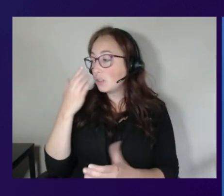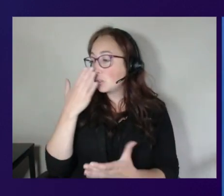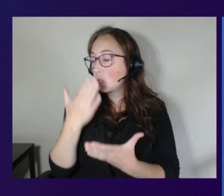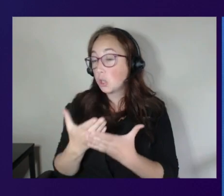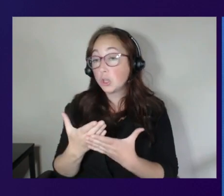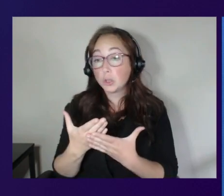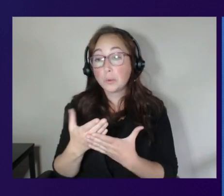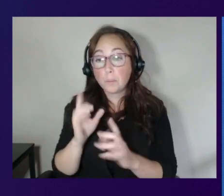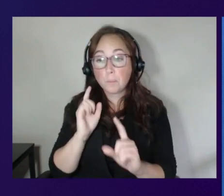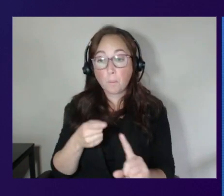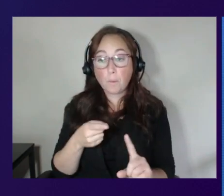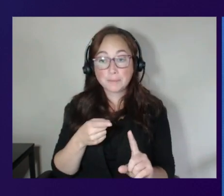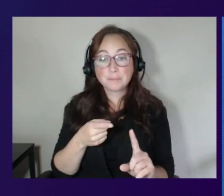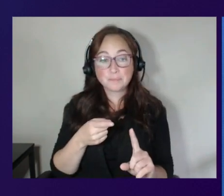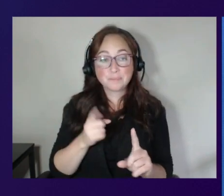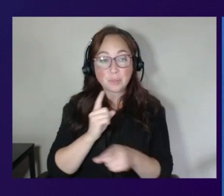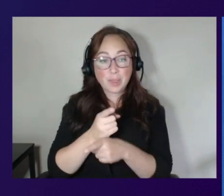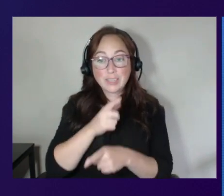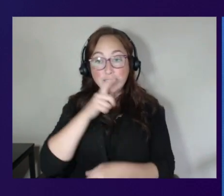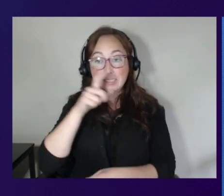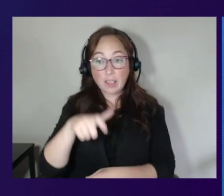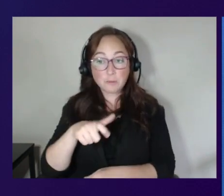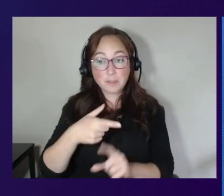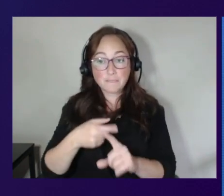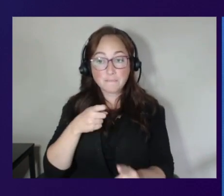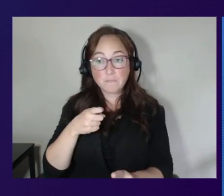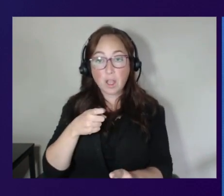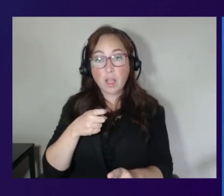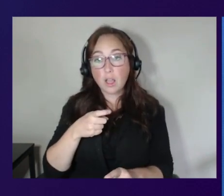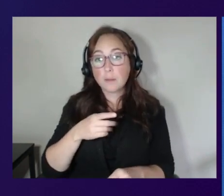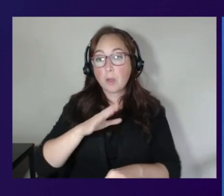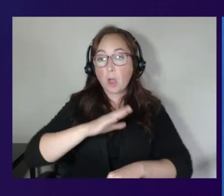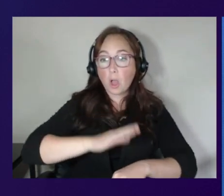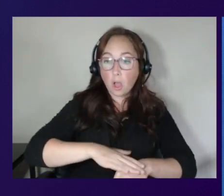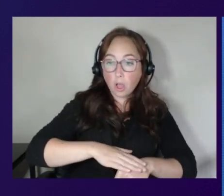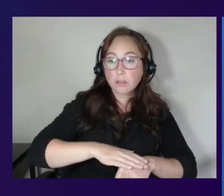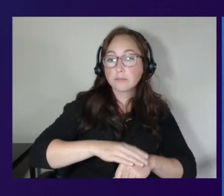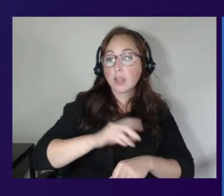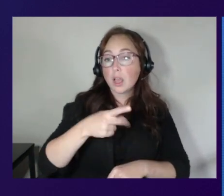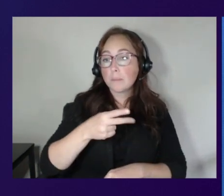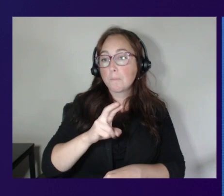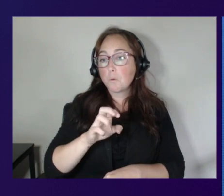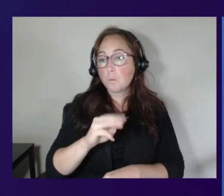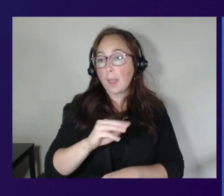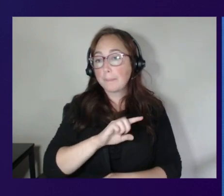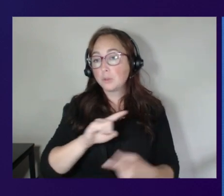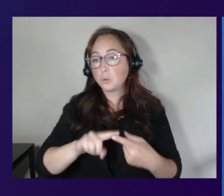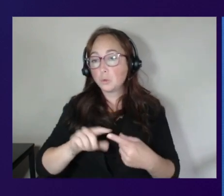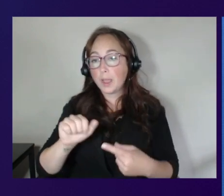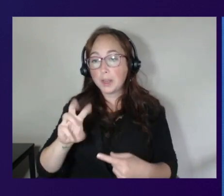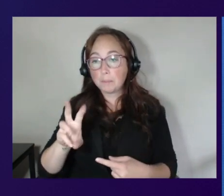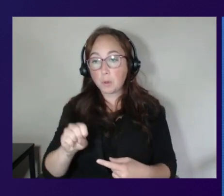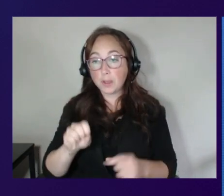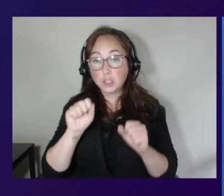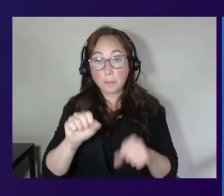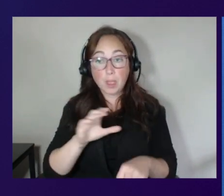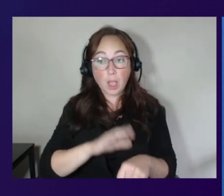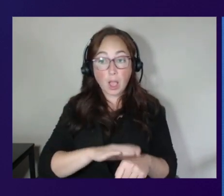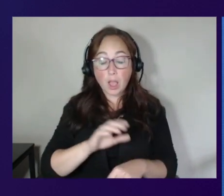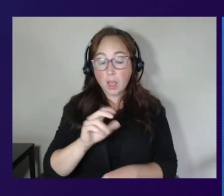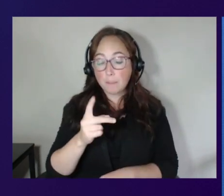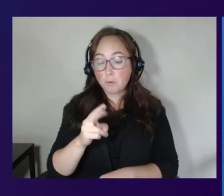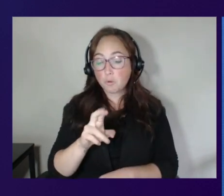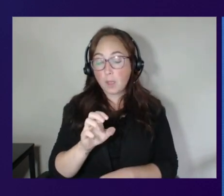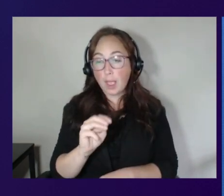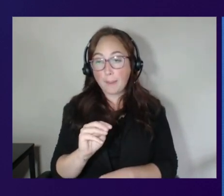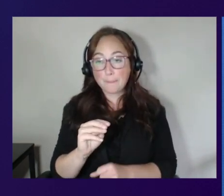a second on, right? It doesn't have to be from on-prem to AWS, and that's that. It can be you're on-prem for some workloads,